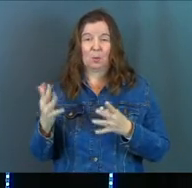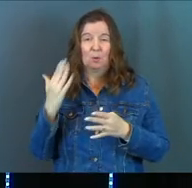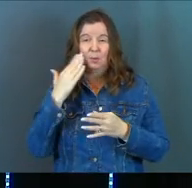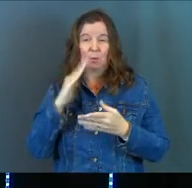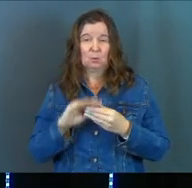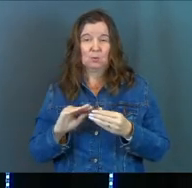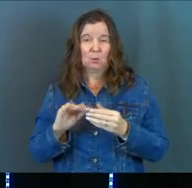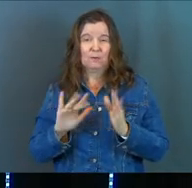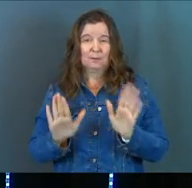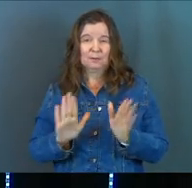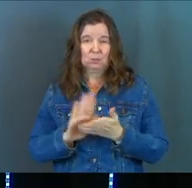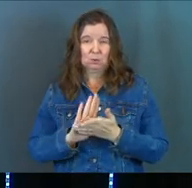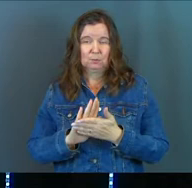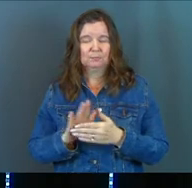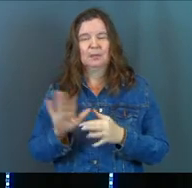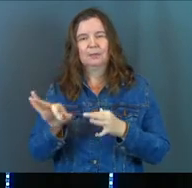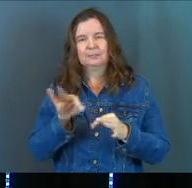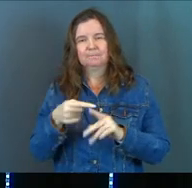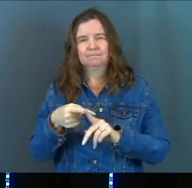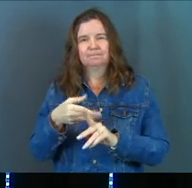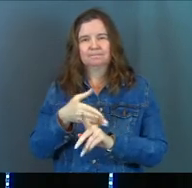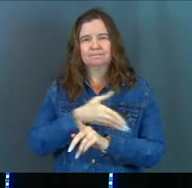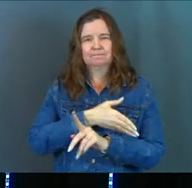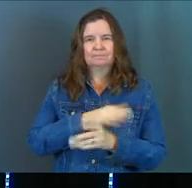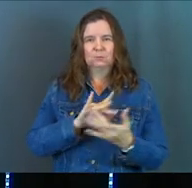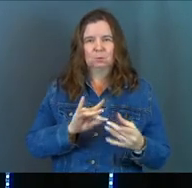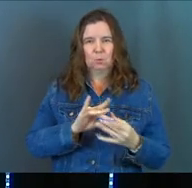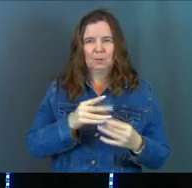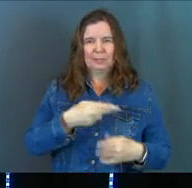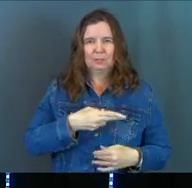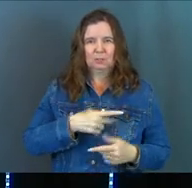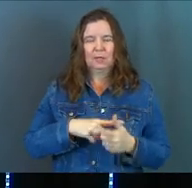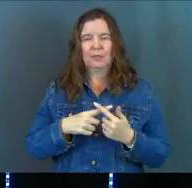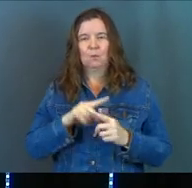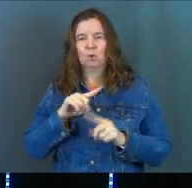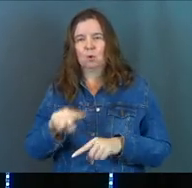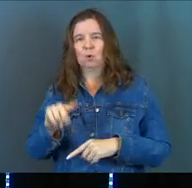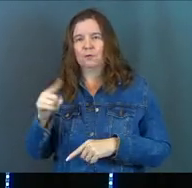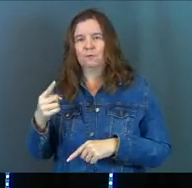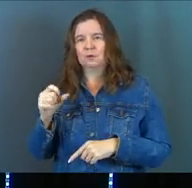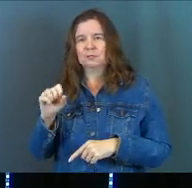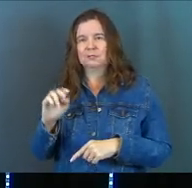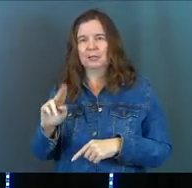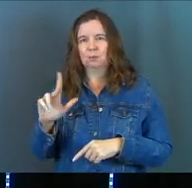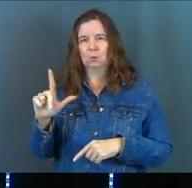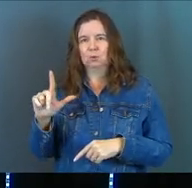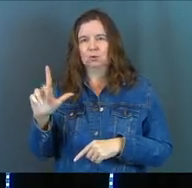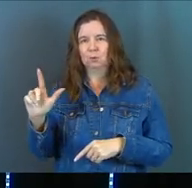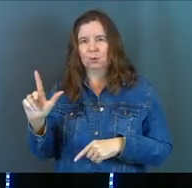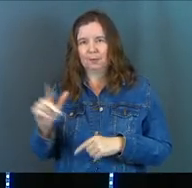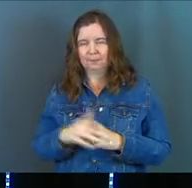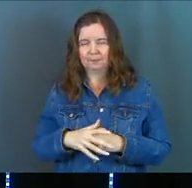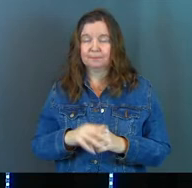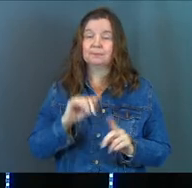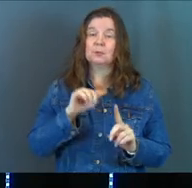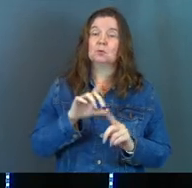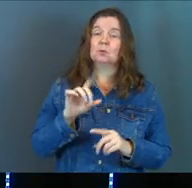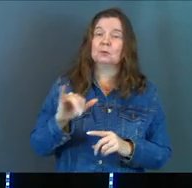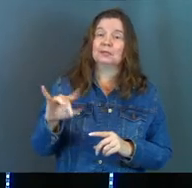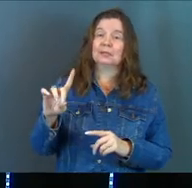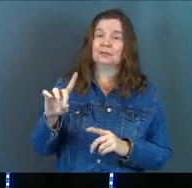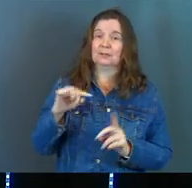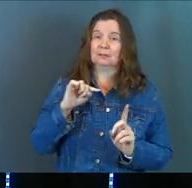school. But let me tell you some backstory about David real quick, and then we're going to go to 1 Samuel 23. Okay, so